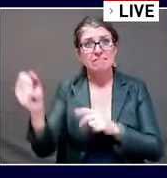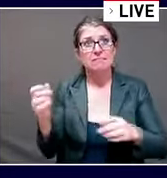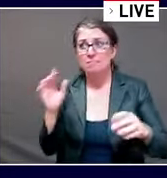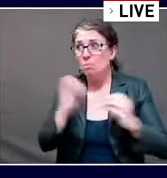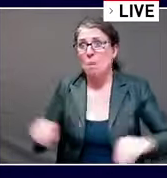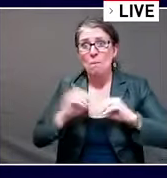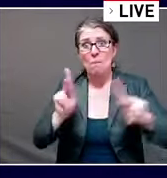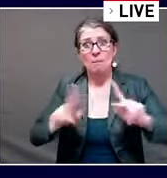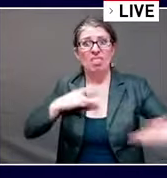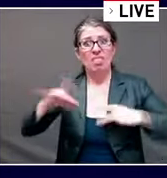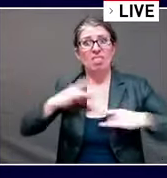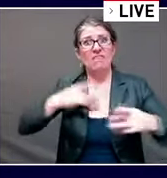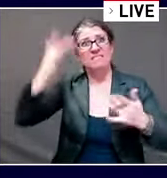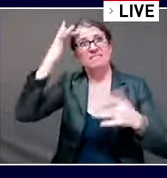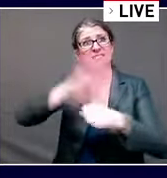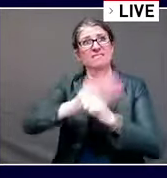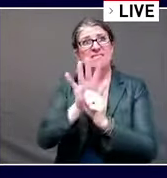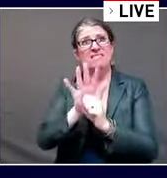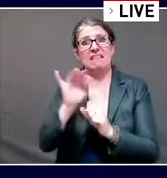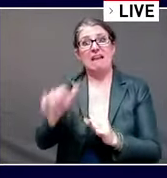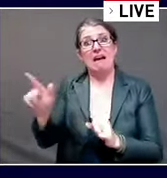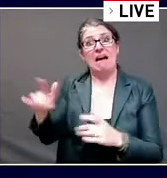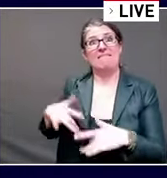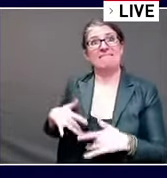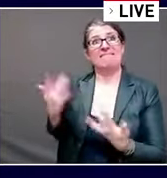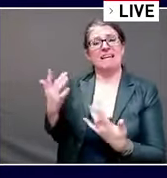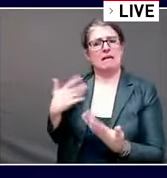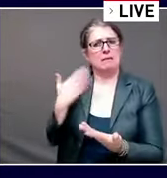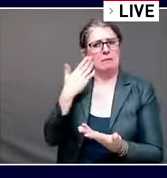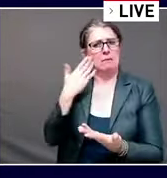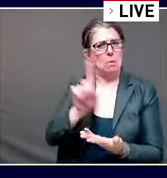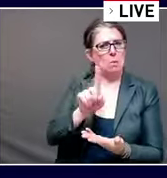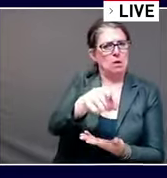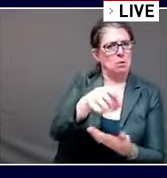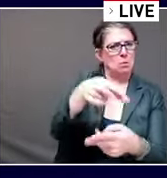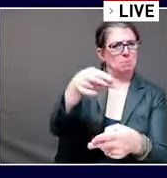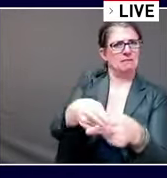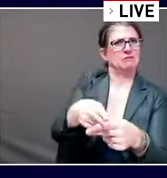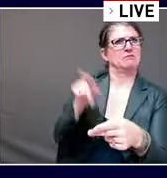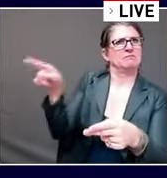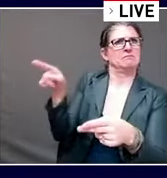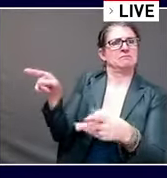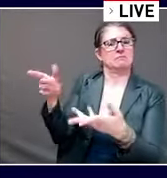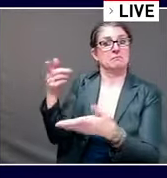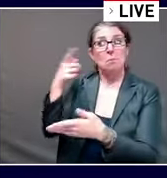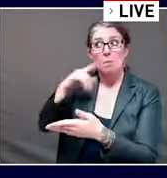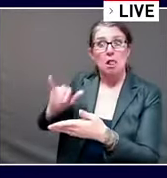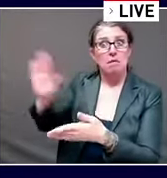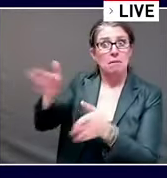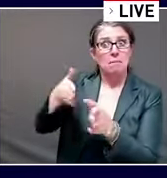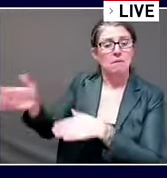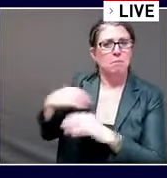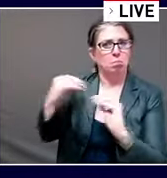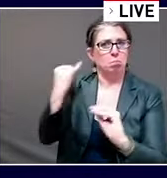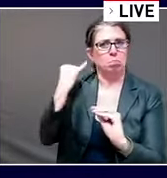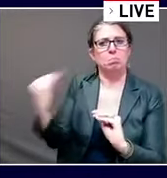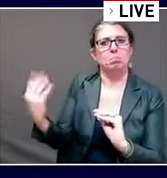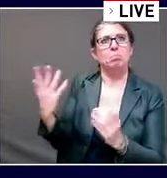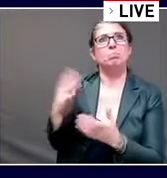blanket fashion, because it may be possible for some activities to occur in heavily modified